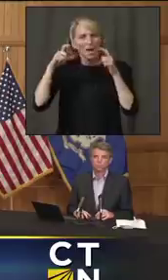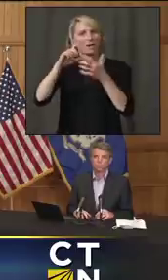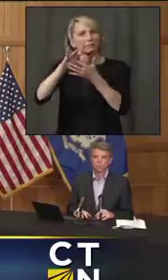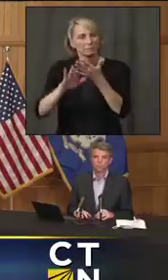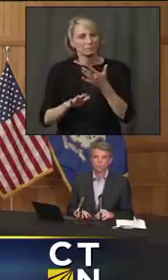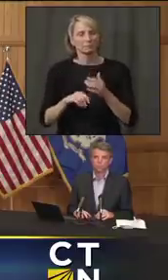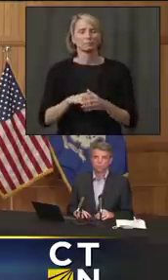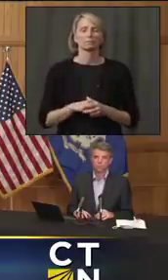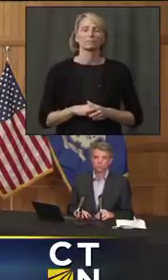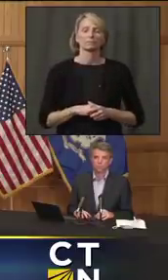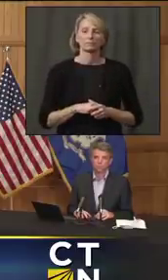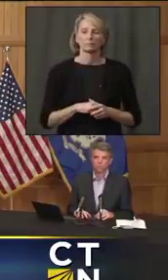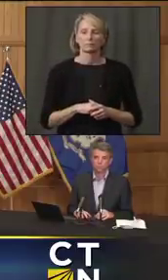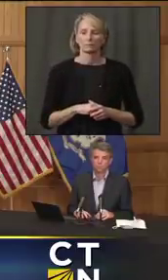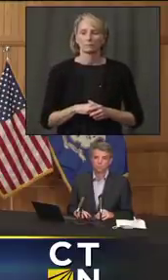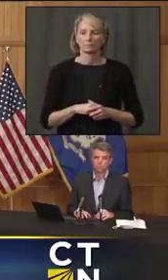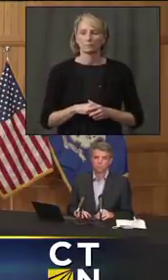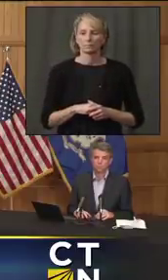Thanks, Max.